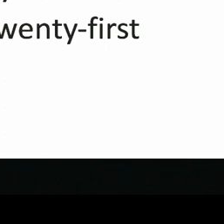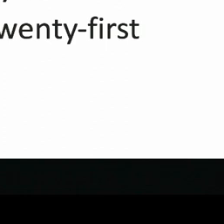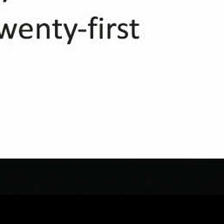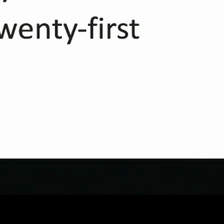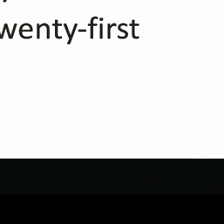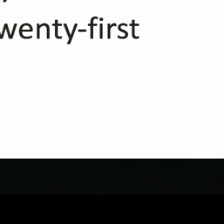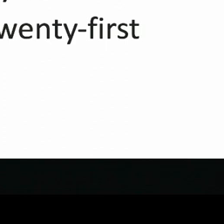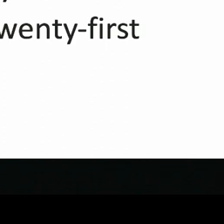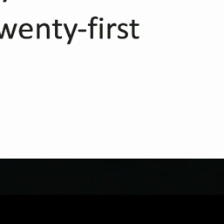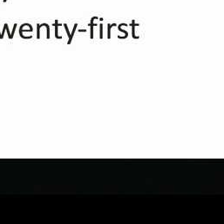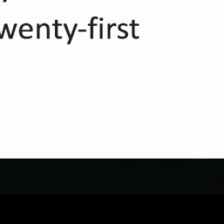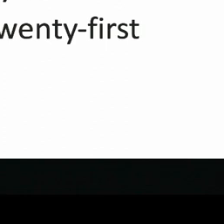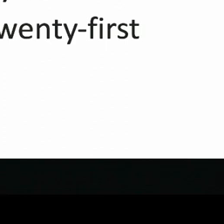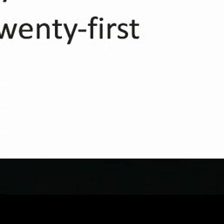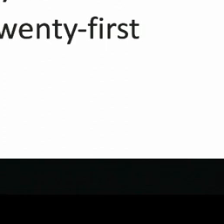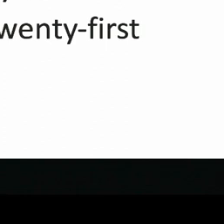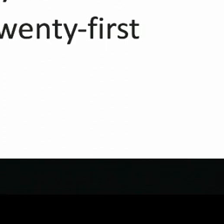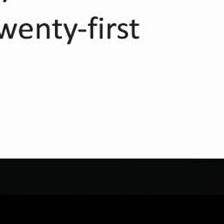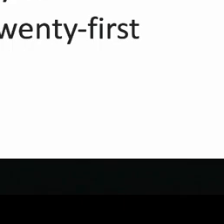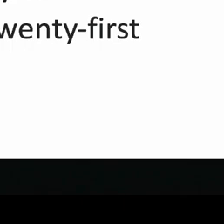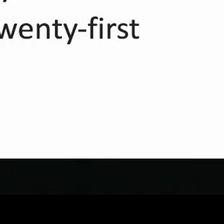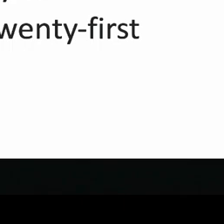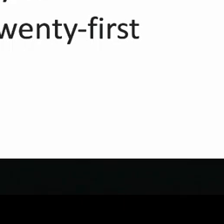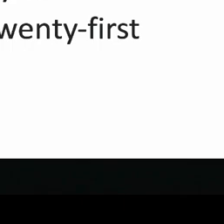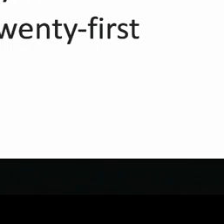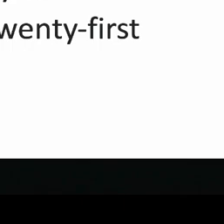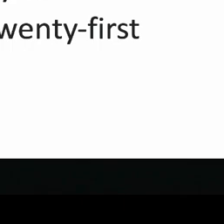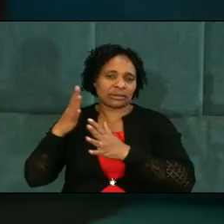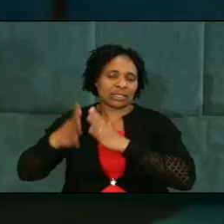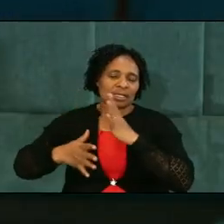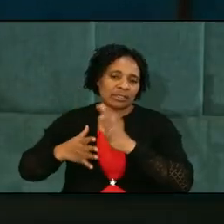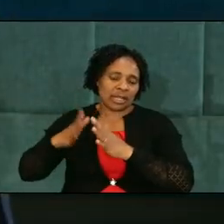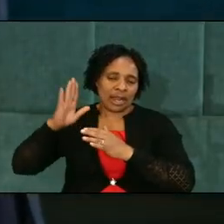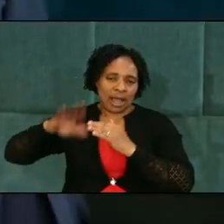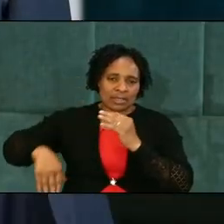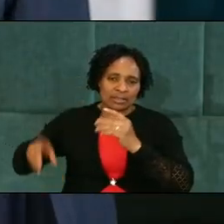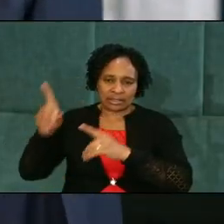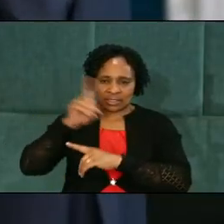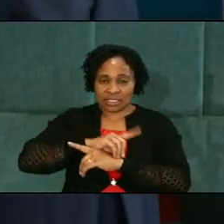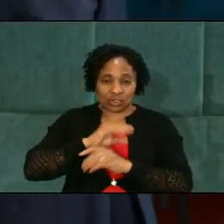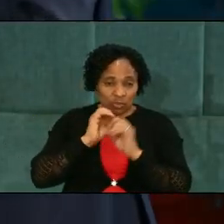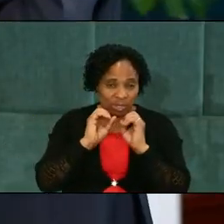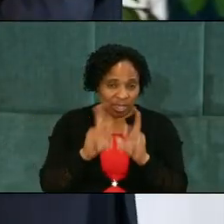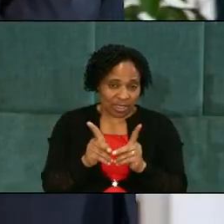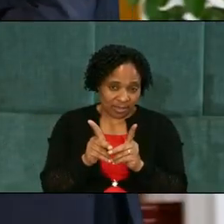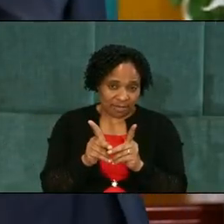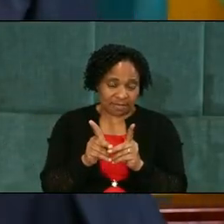in the last days. Is that all right? Yeah, good. That's what we're doing this evening. Okay.